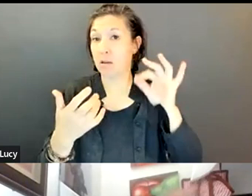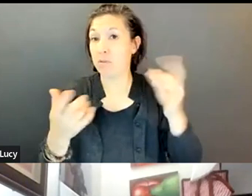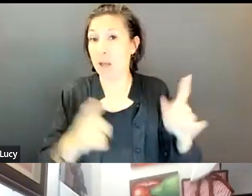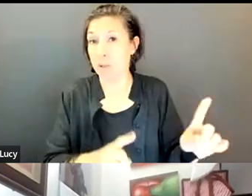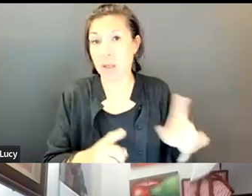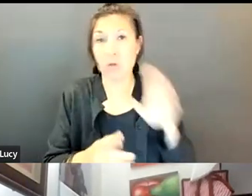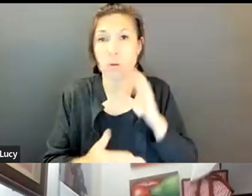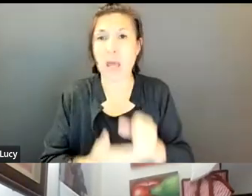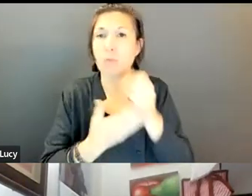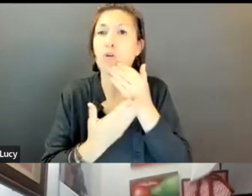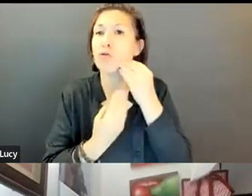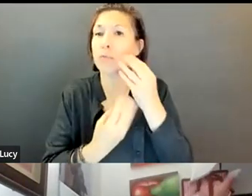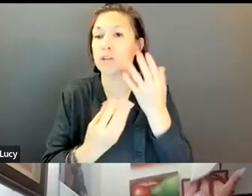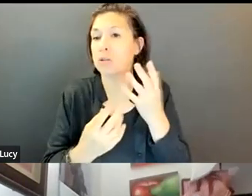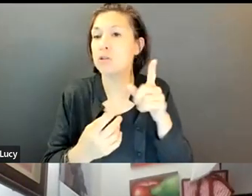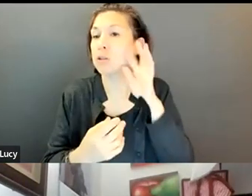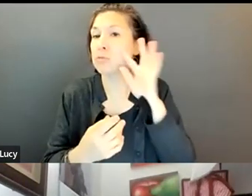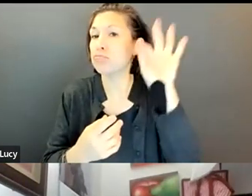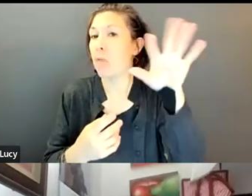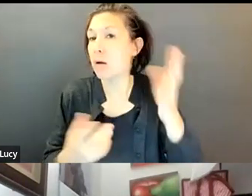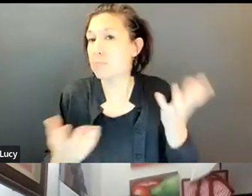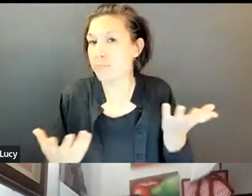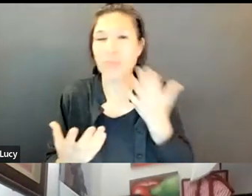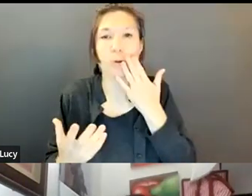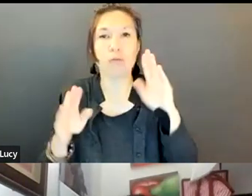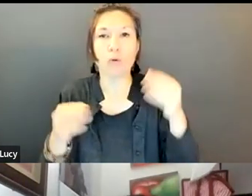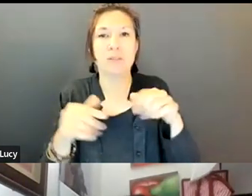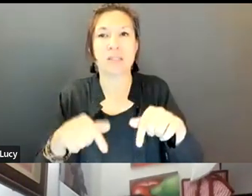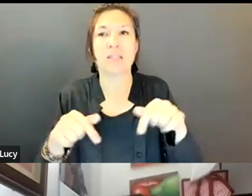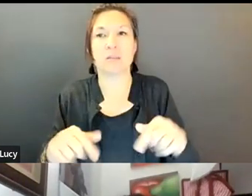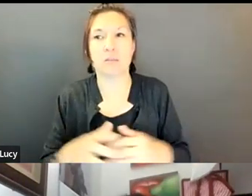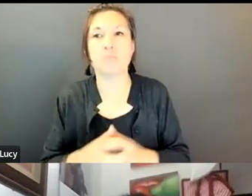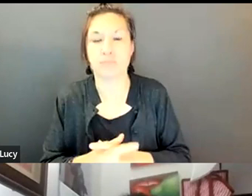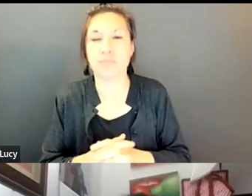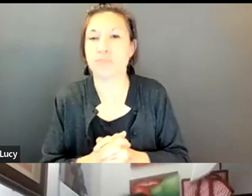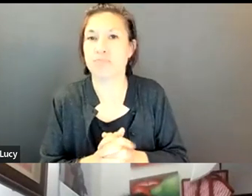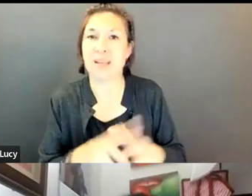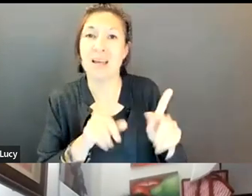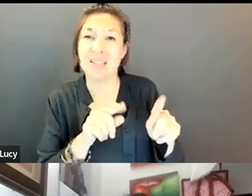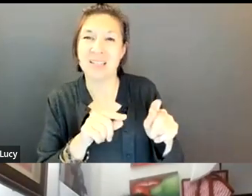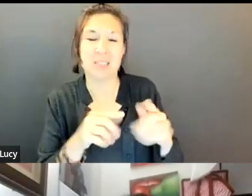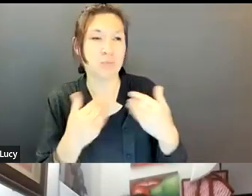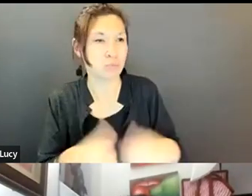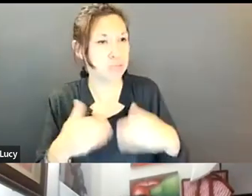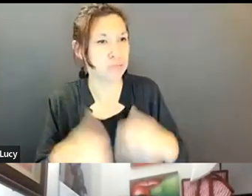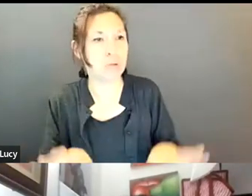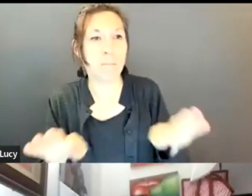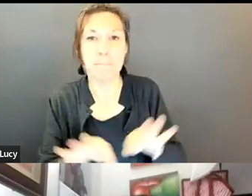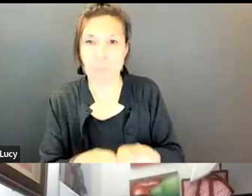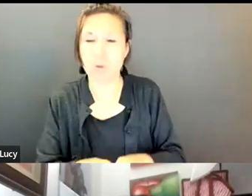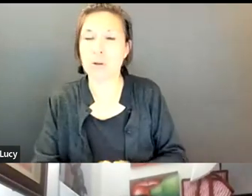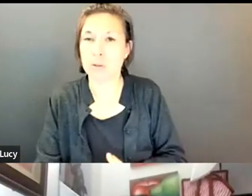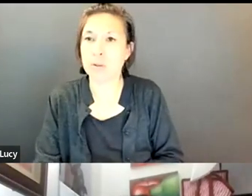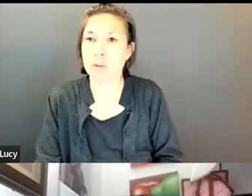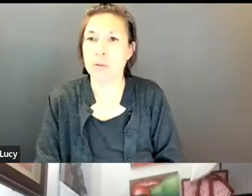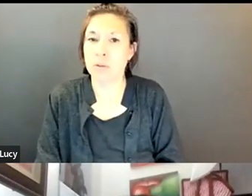so to just a thought but I I appreciate the focus on this this is such a important you